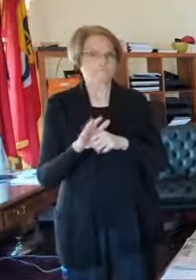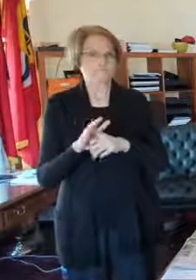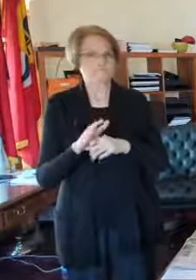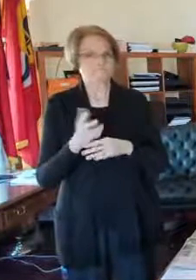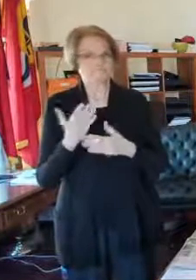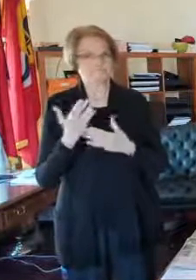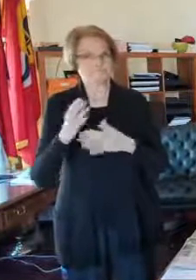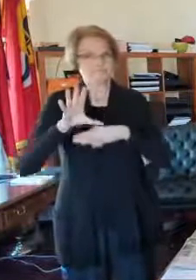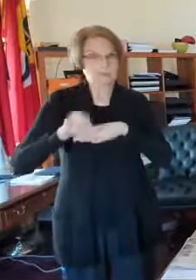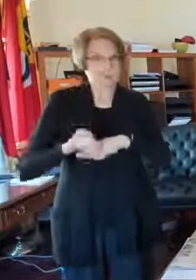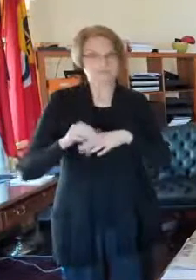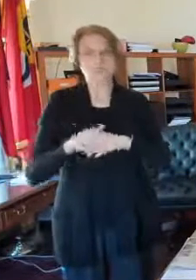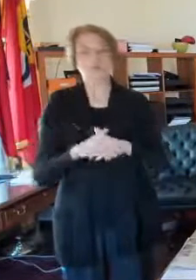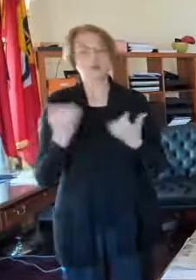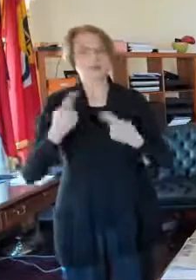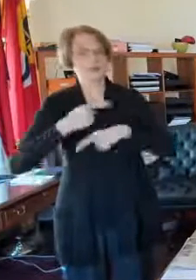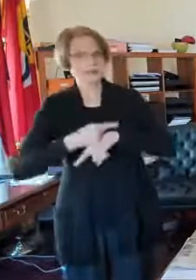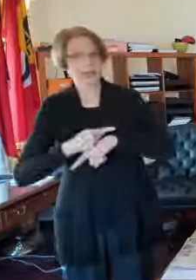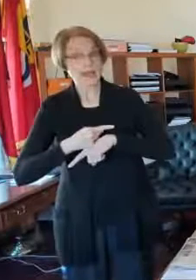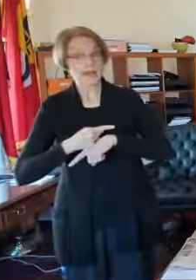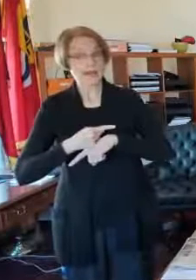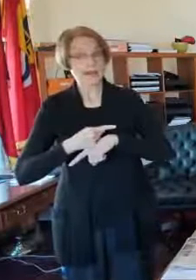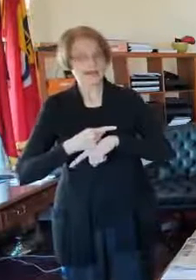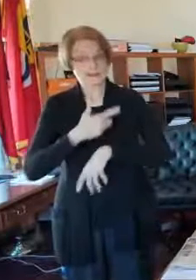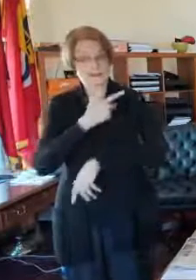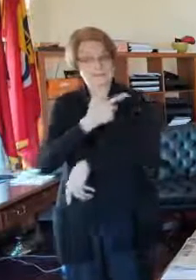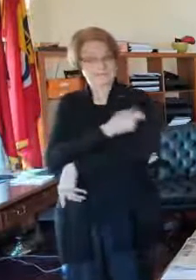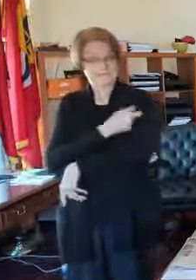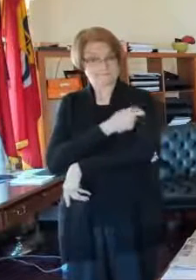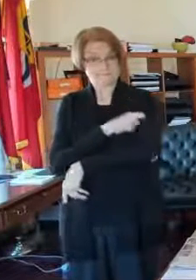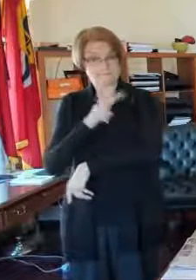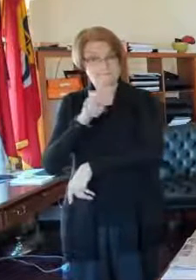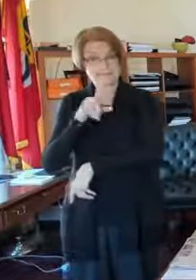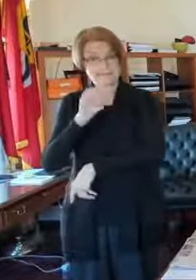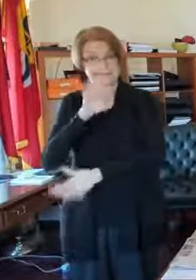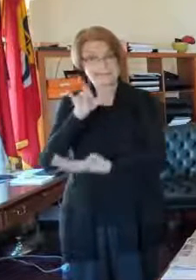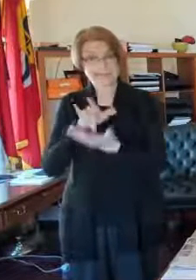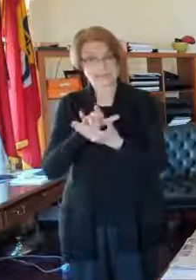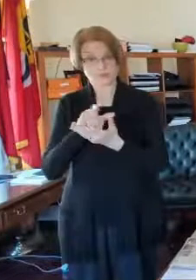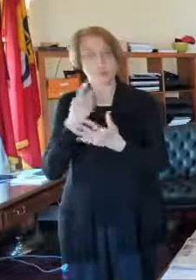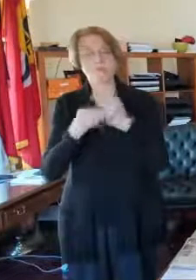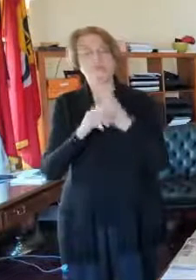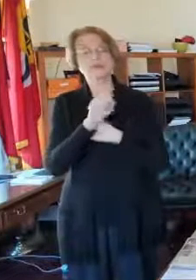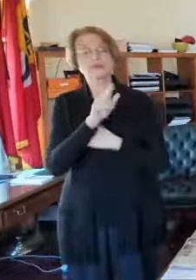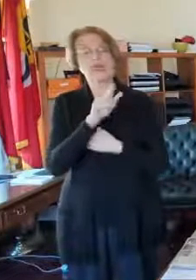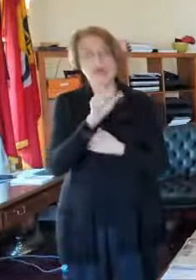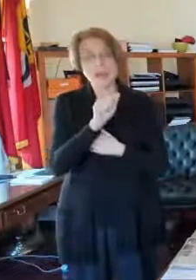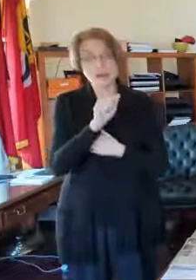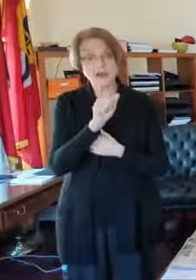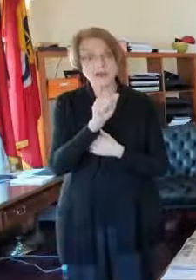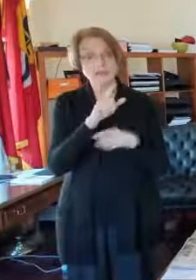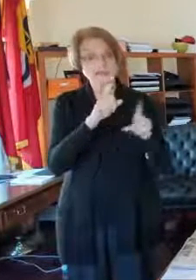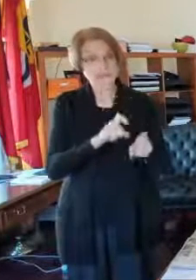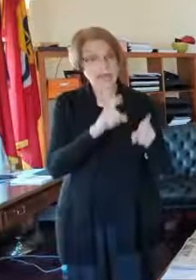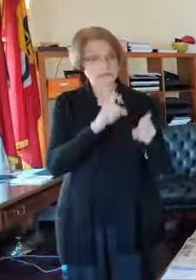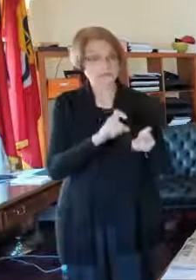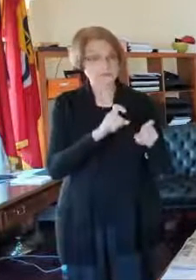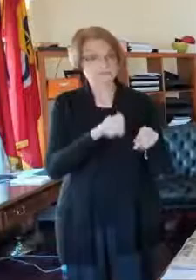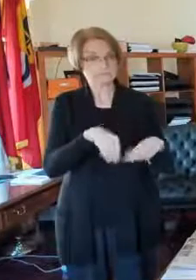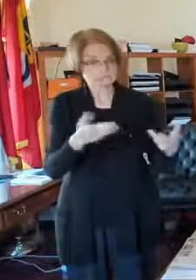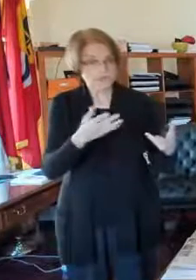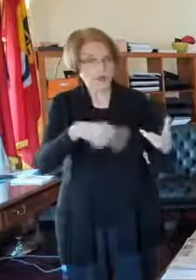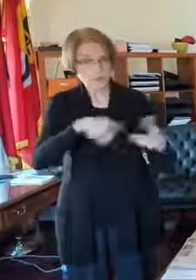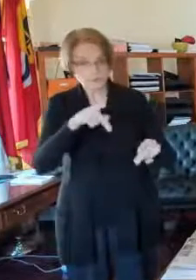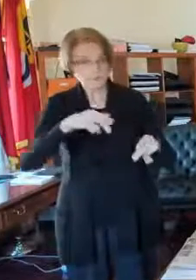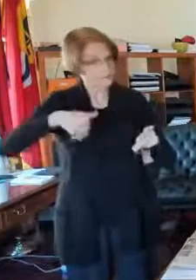So today at the vaccine center, both the saliva test was available to those people who had